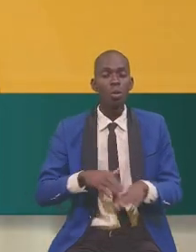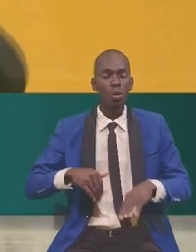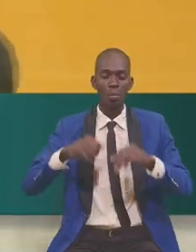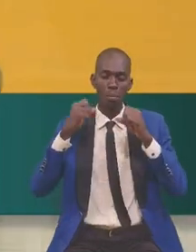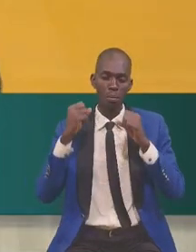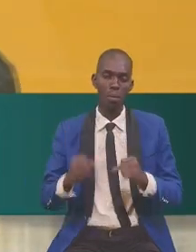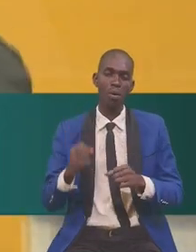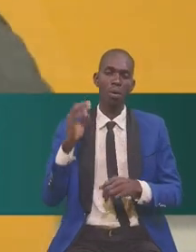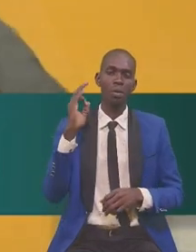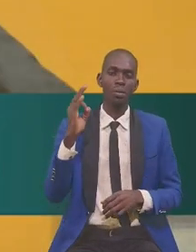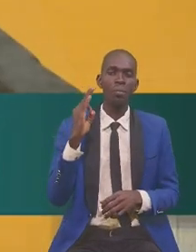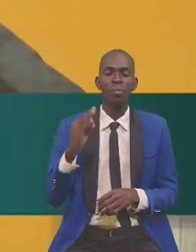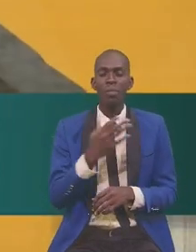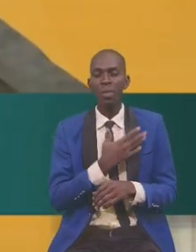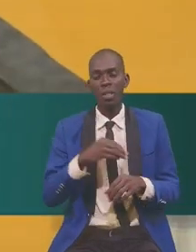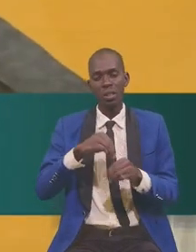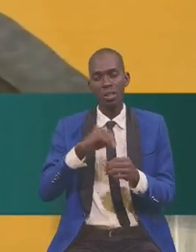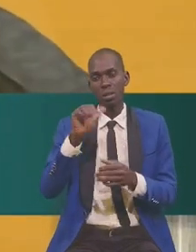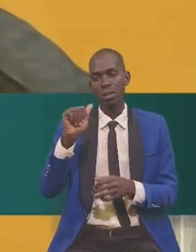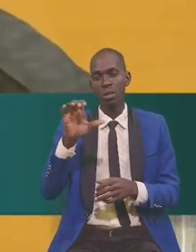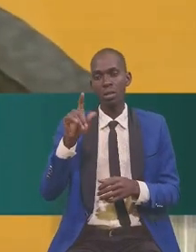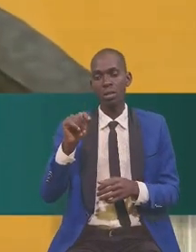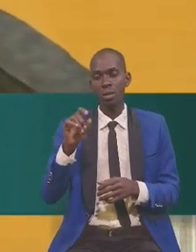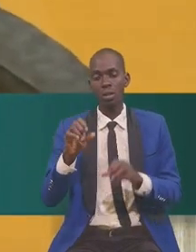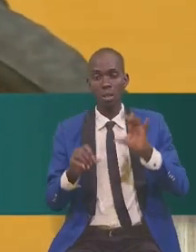and Philip went down to Samaria, and